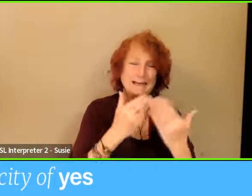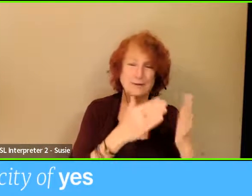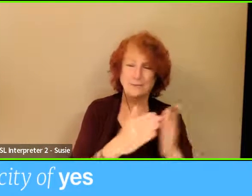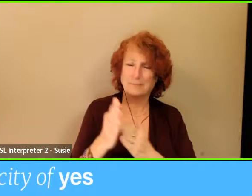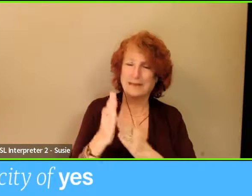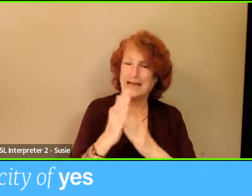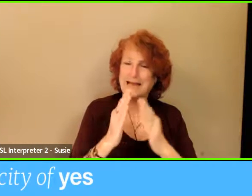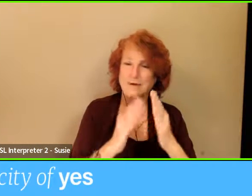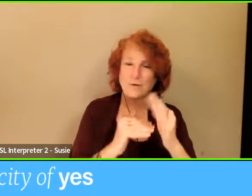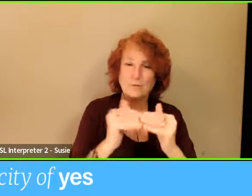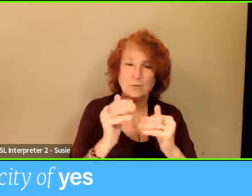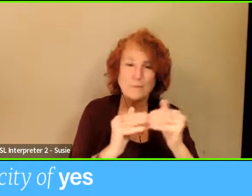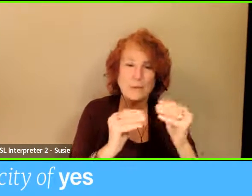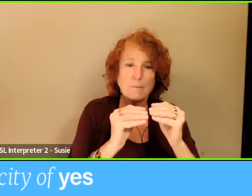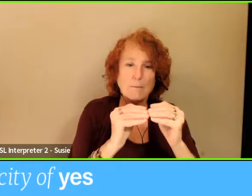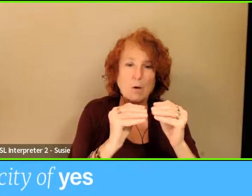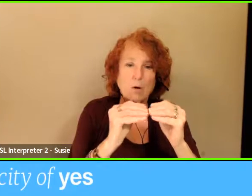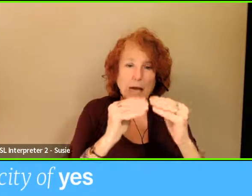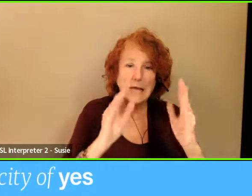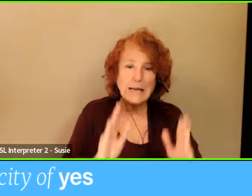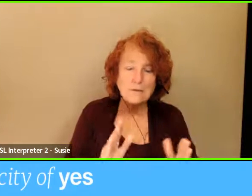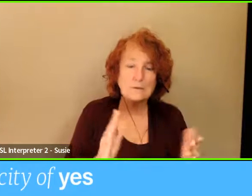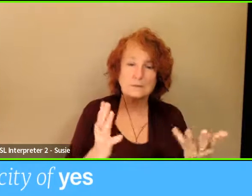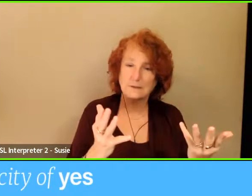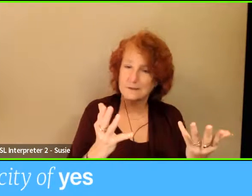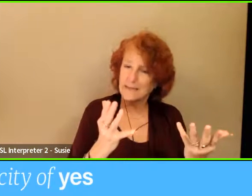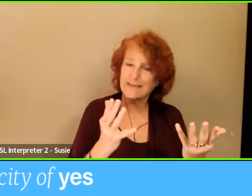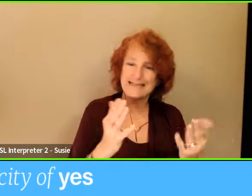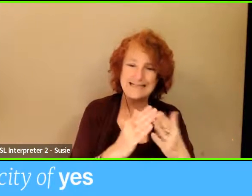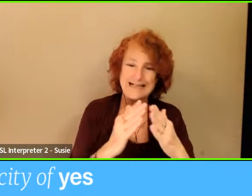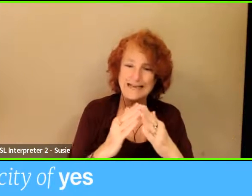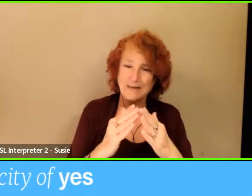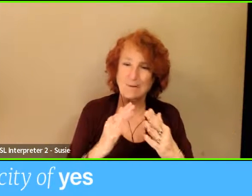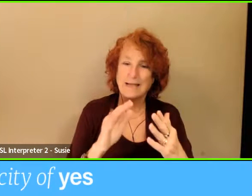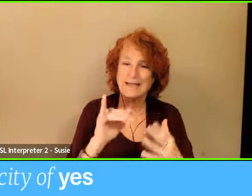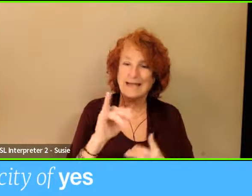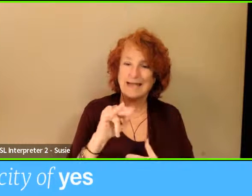a burdened city when the infrastructure is falling apart?